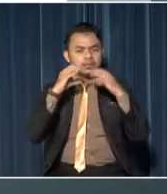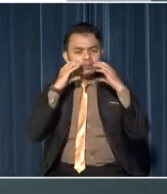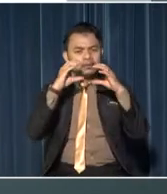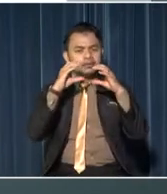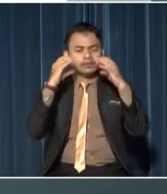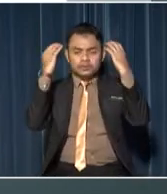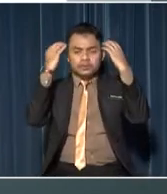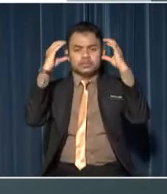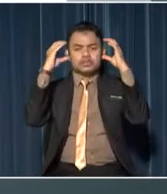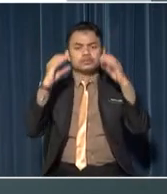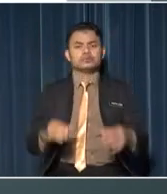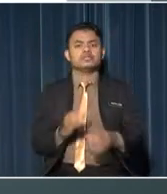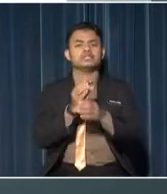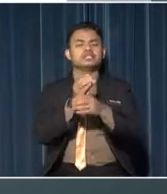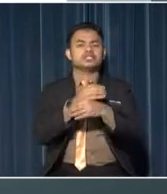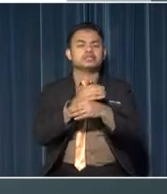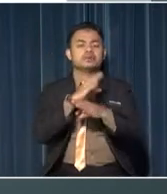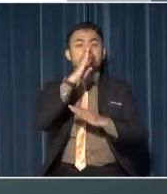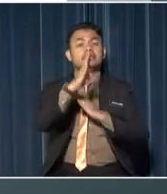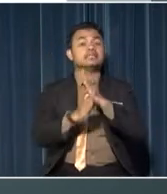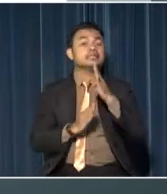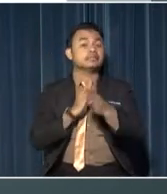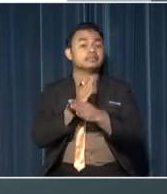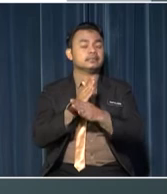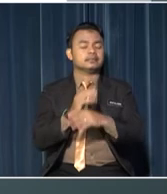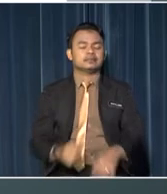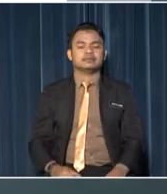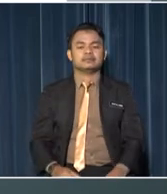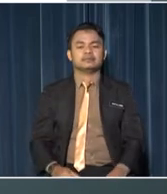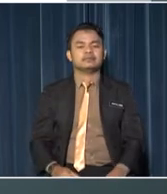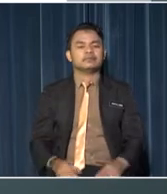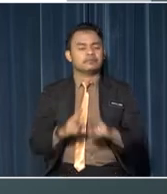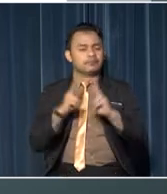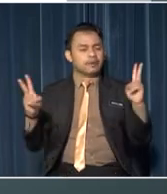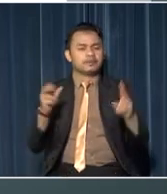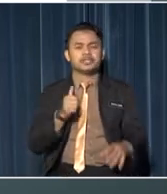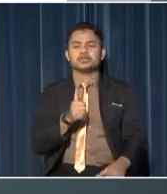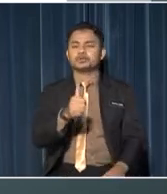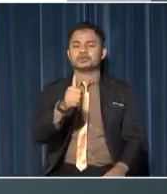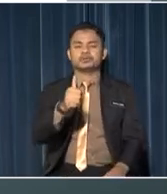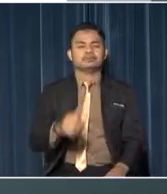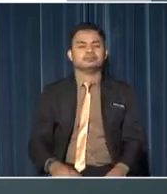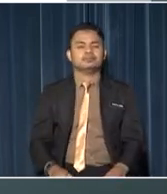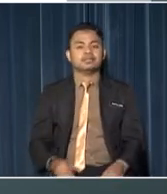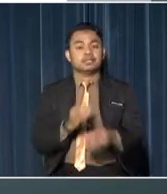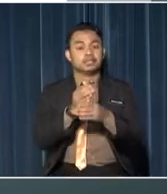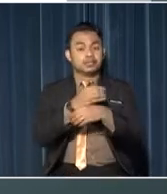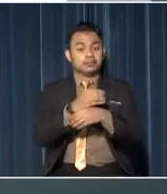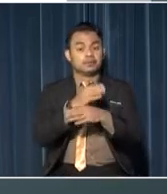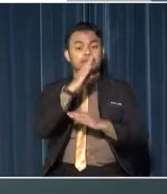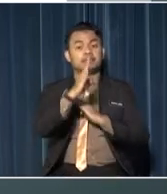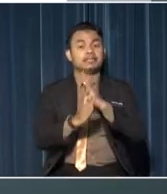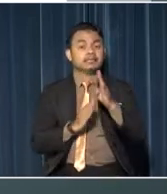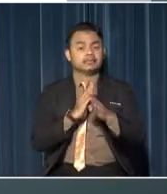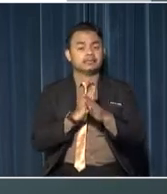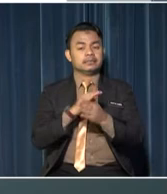the shape of the Earth? Very good! The shape of the Earth